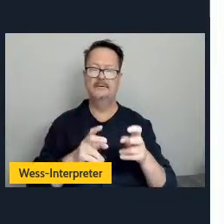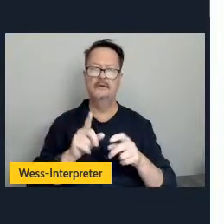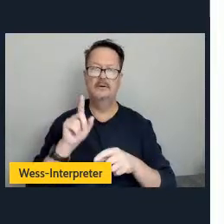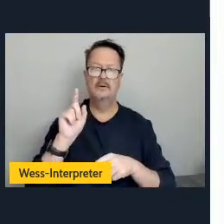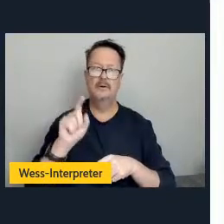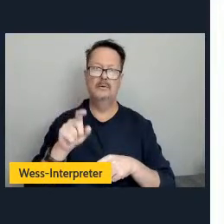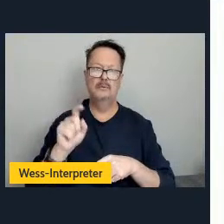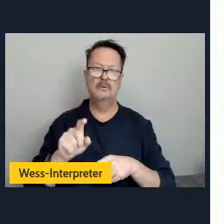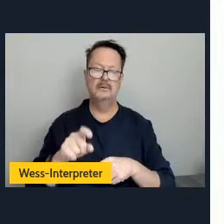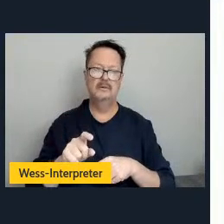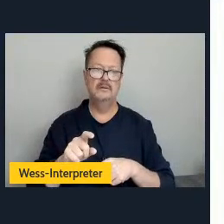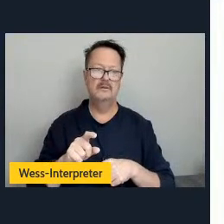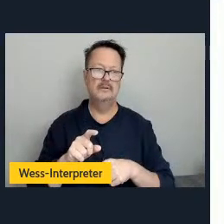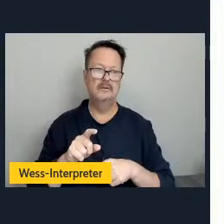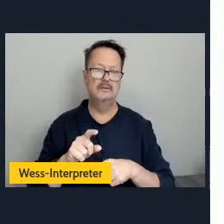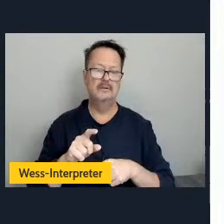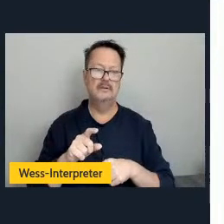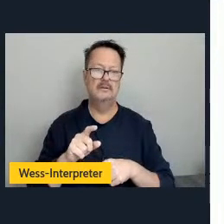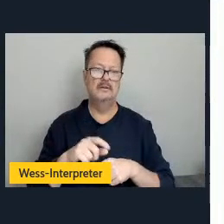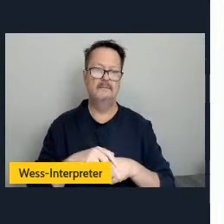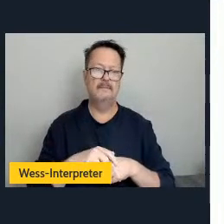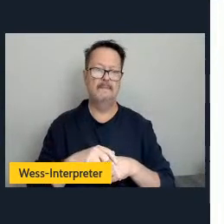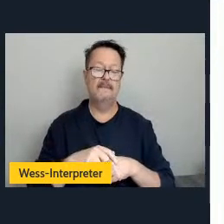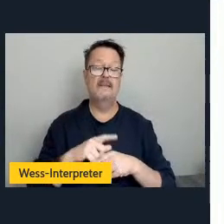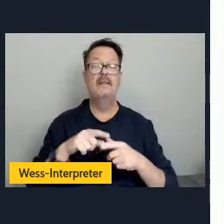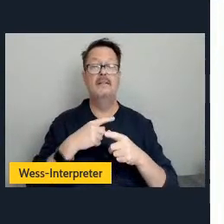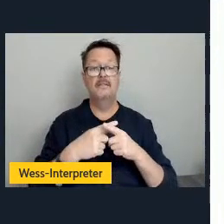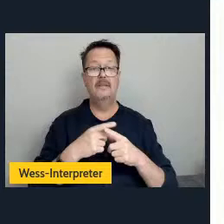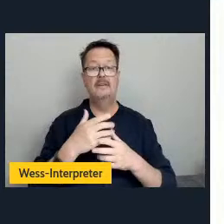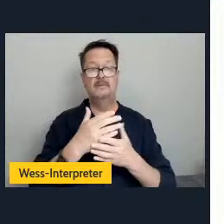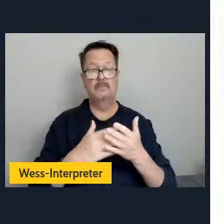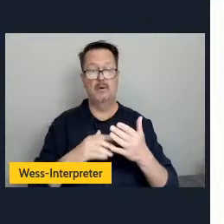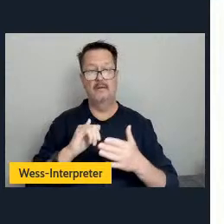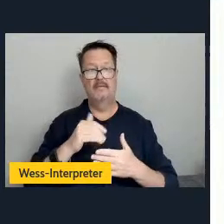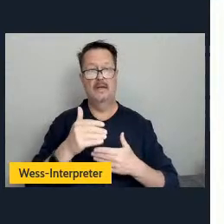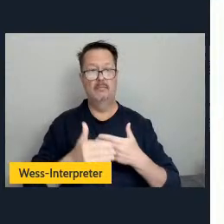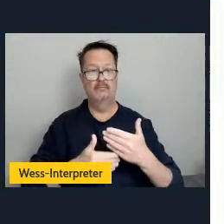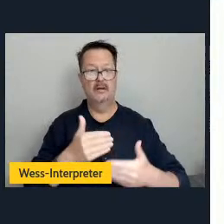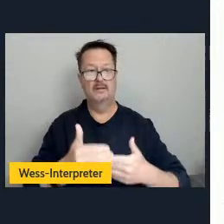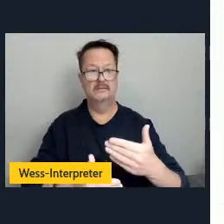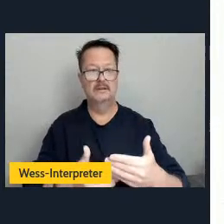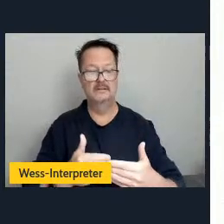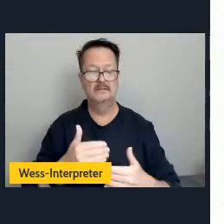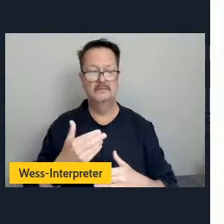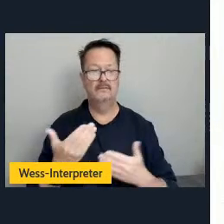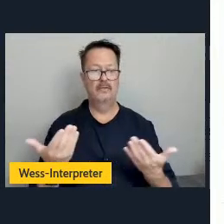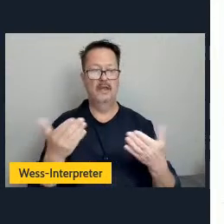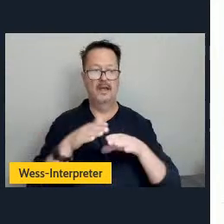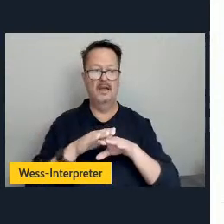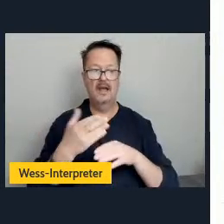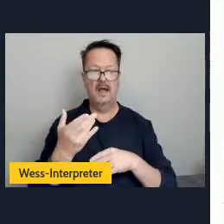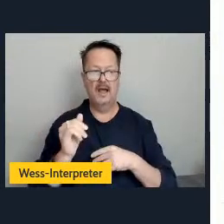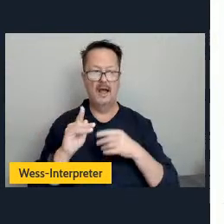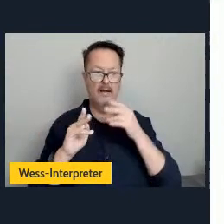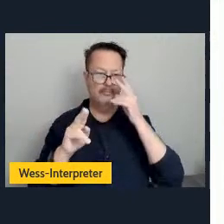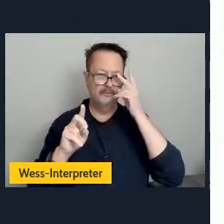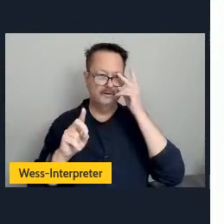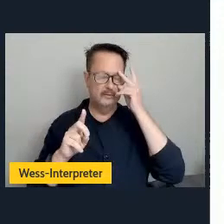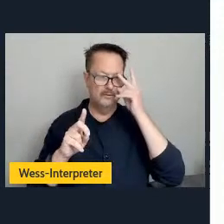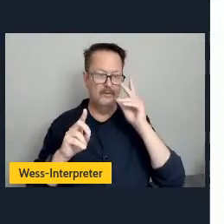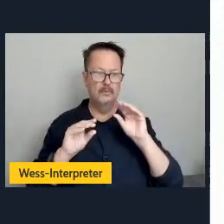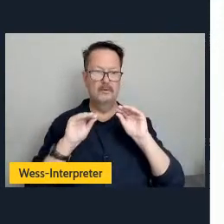be. And then as part of the build process, we built an examples folder here.